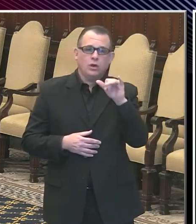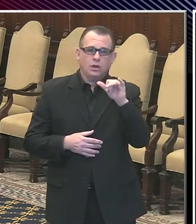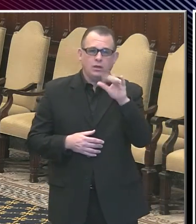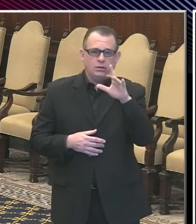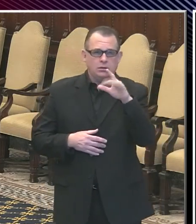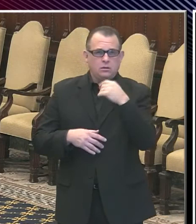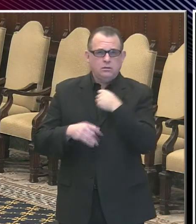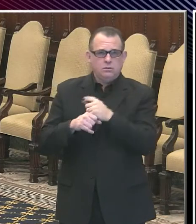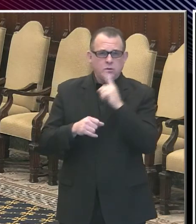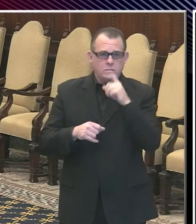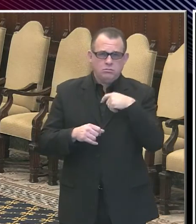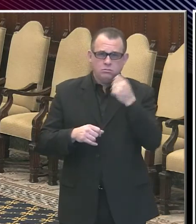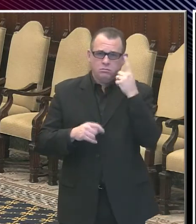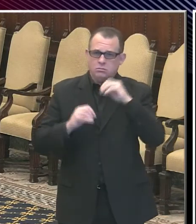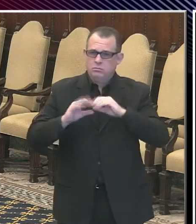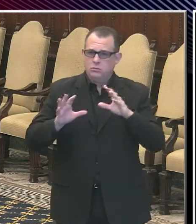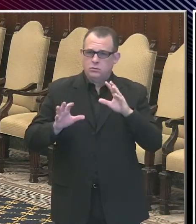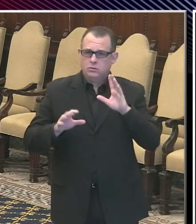that I didn't